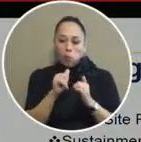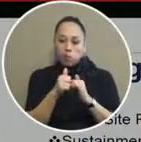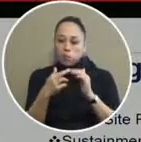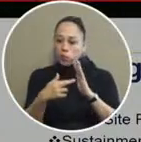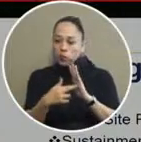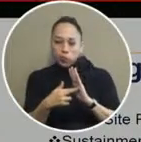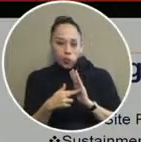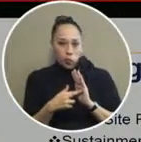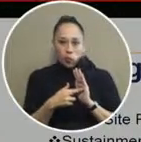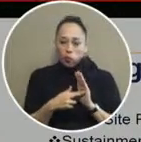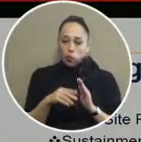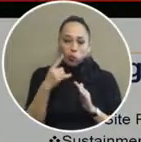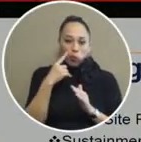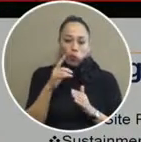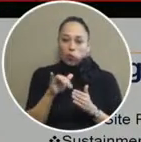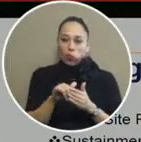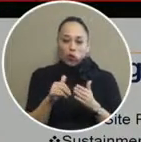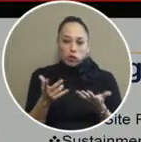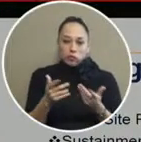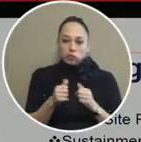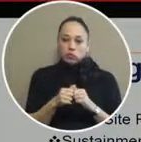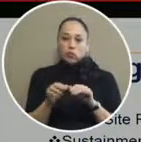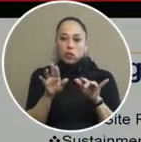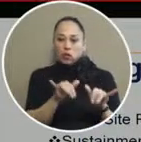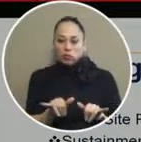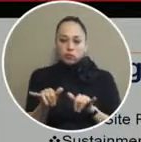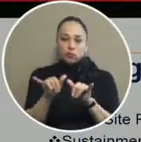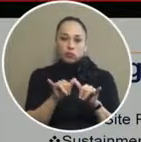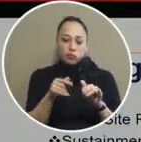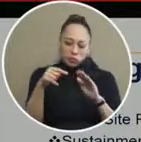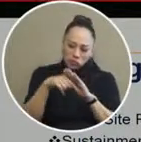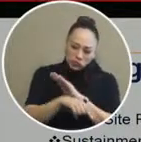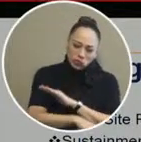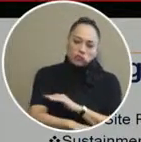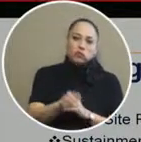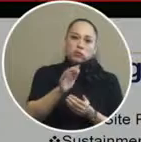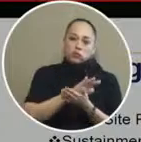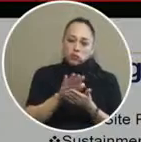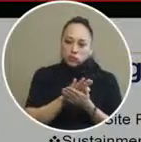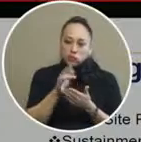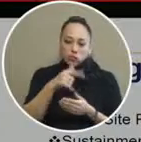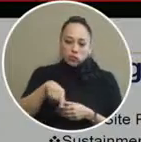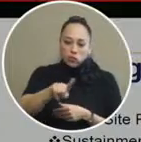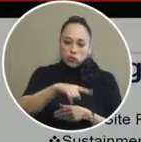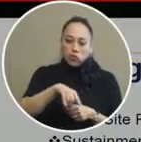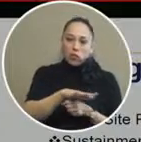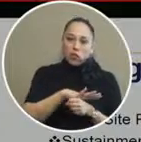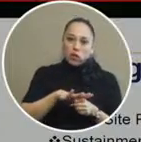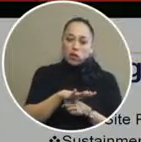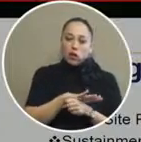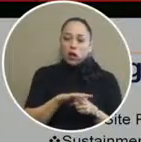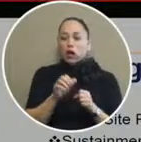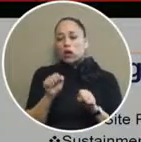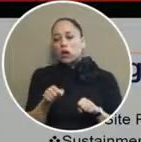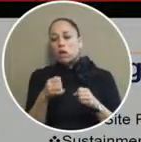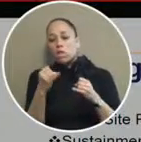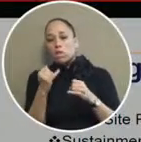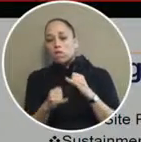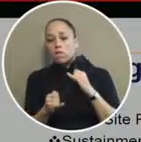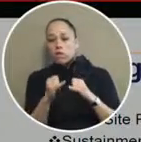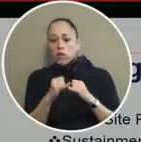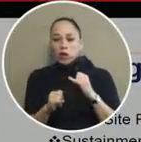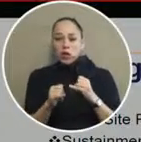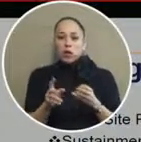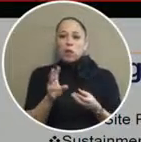requirements are and what our requirements are going to be for routine deep cleaning of high-use areas. And then finally, HR is working